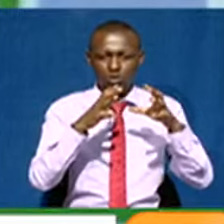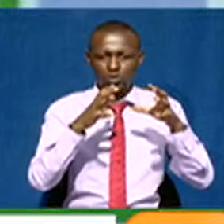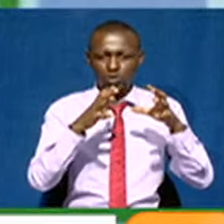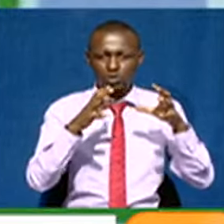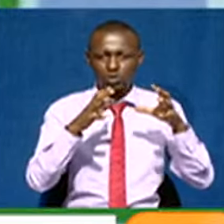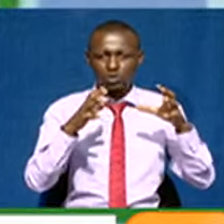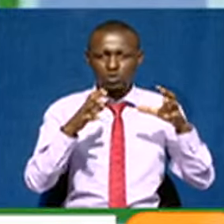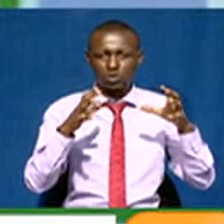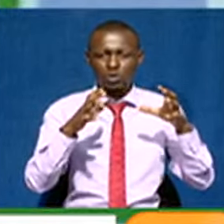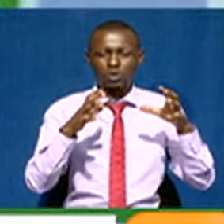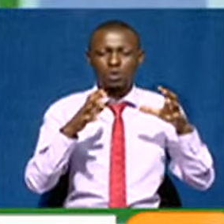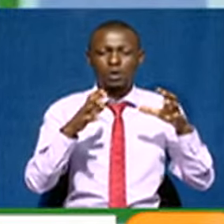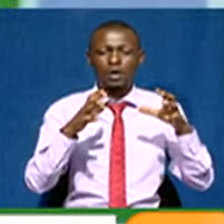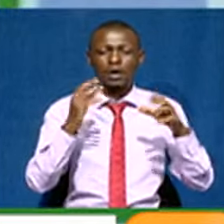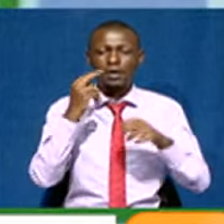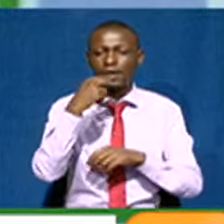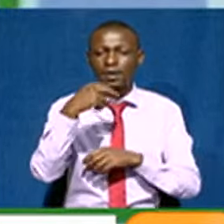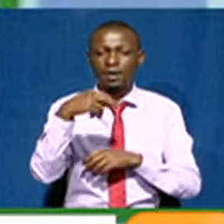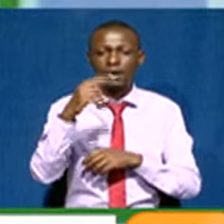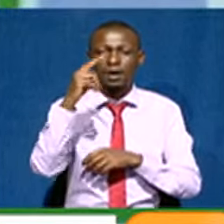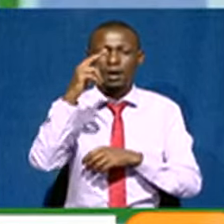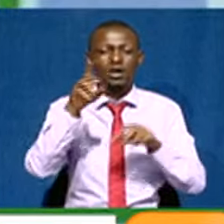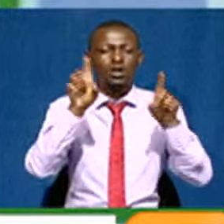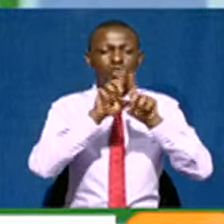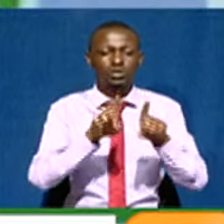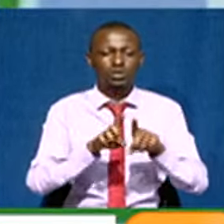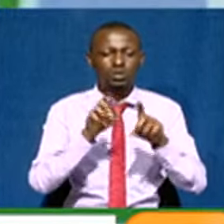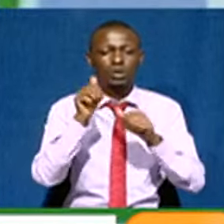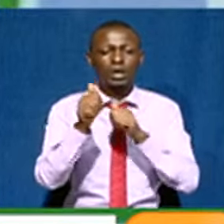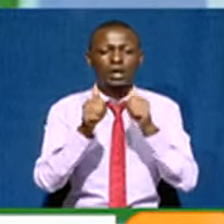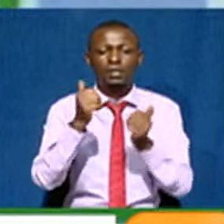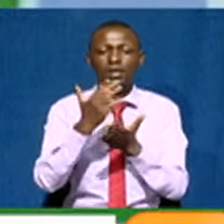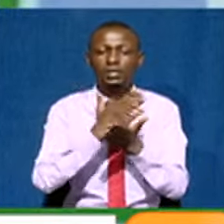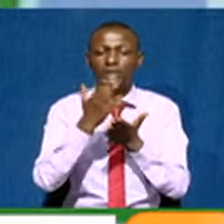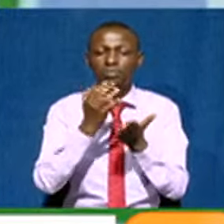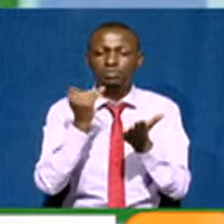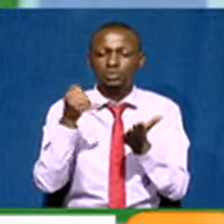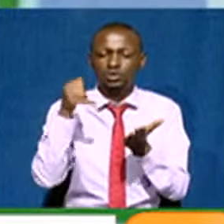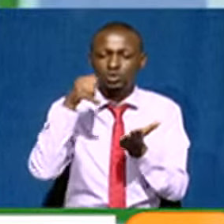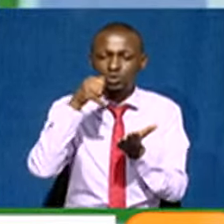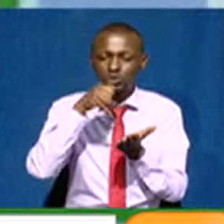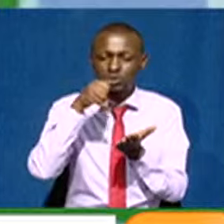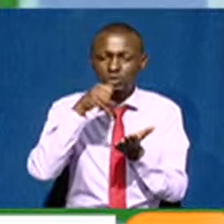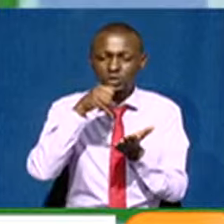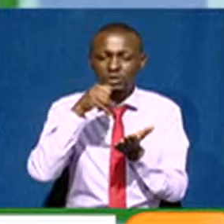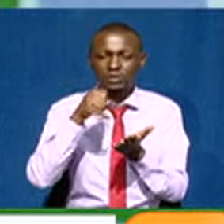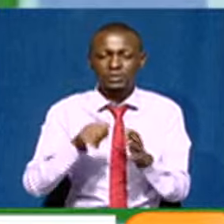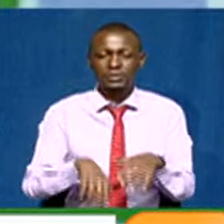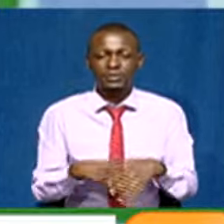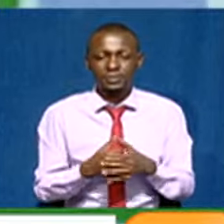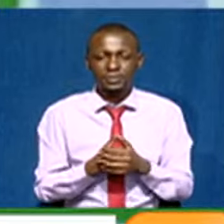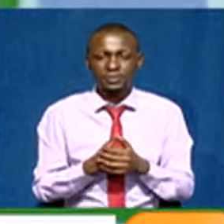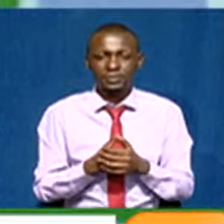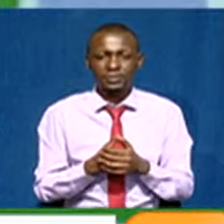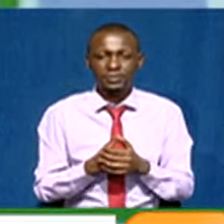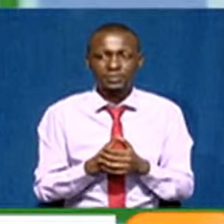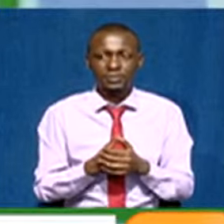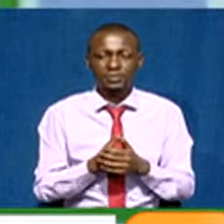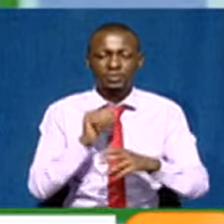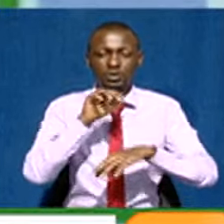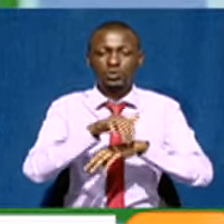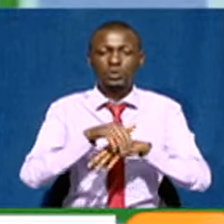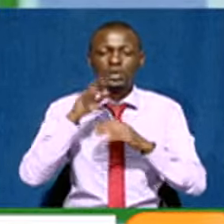of looking at other sectors, segments, most of the quasi-banking side, which is FOSA, they are able to generate more